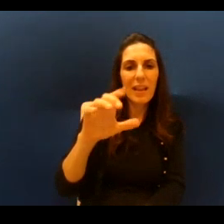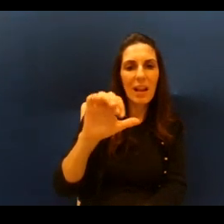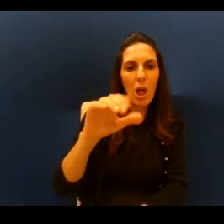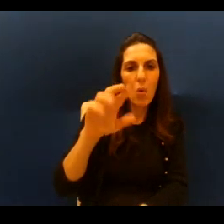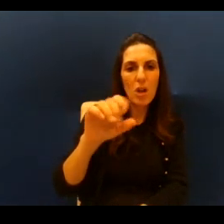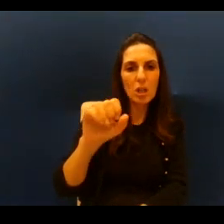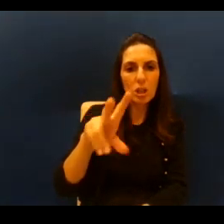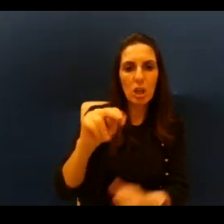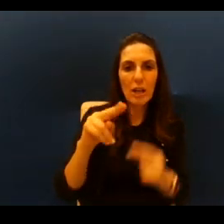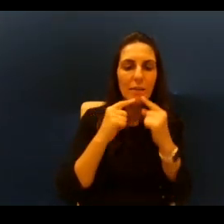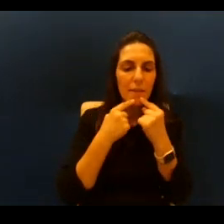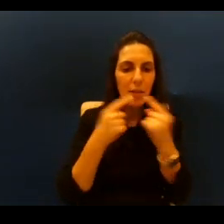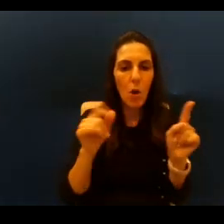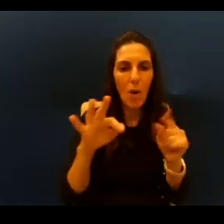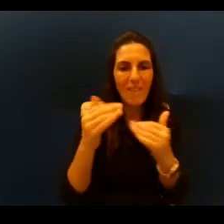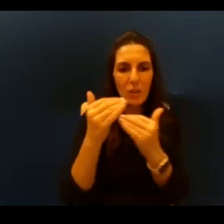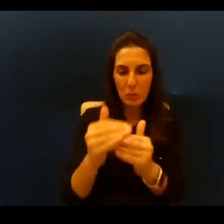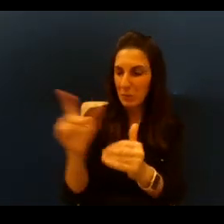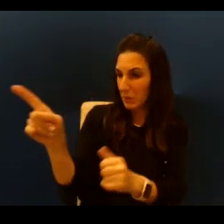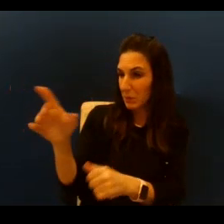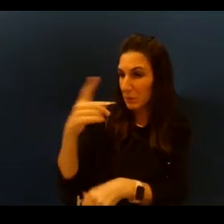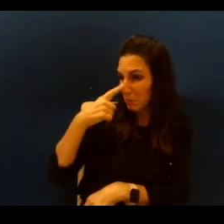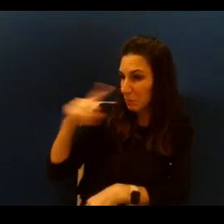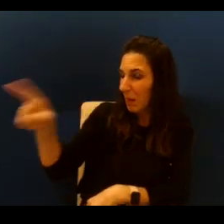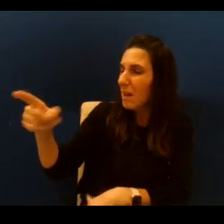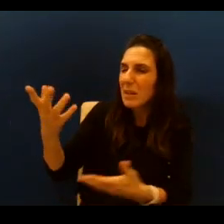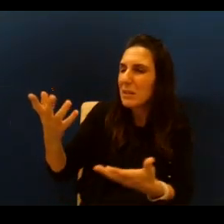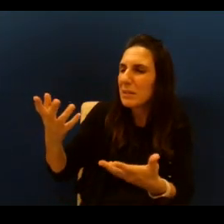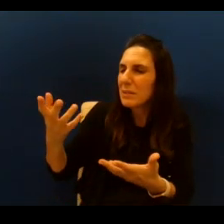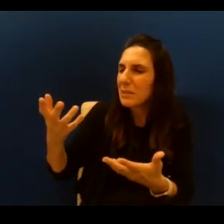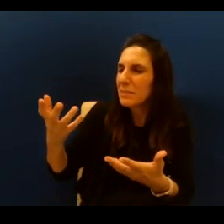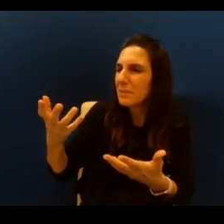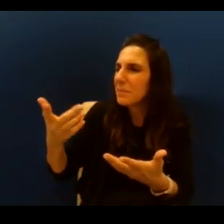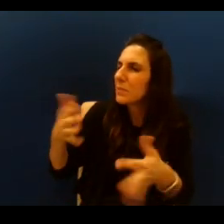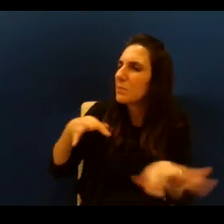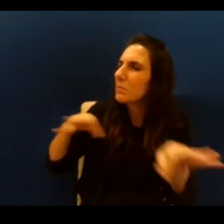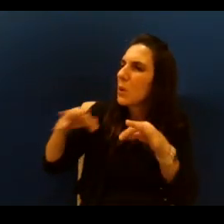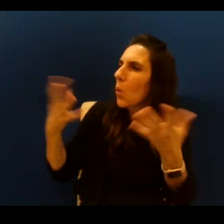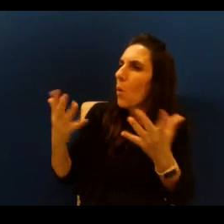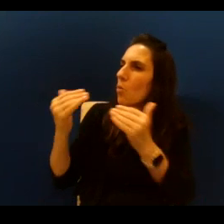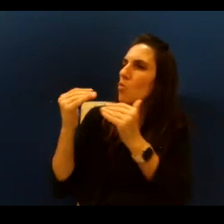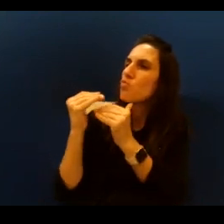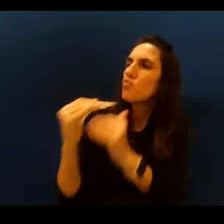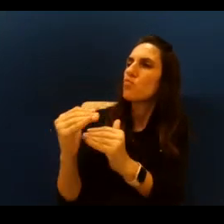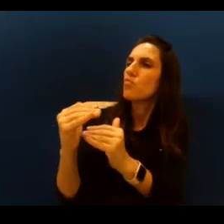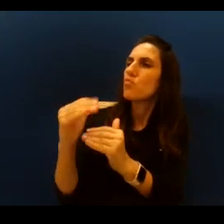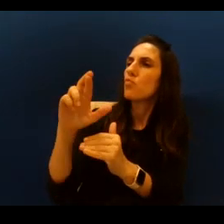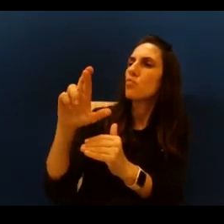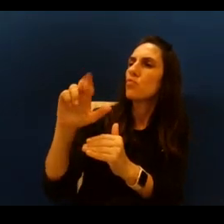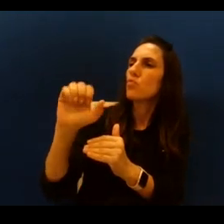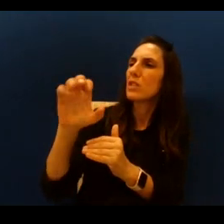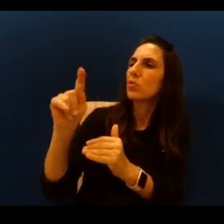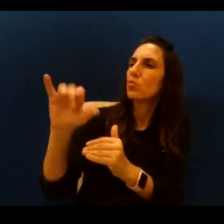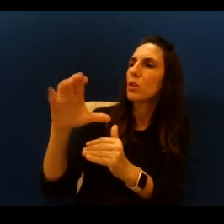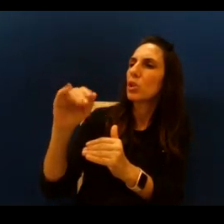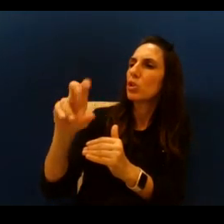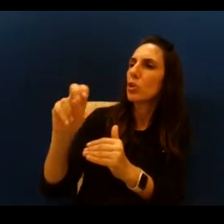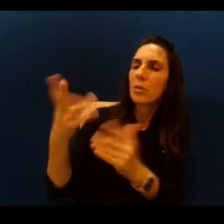or counsel, either one, could you tell the board what exactly is the restriction? Restriction to what?